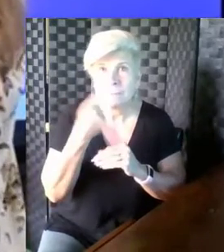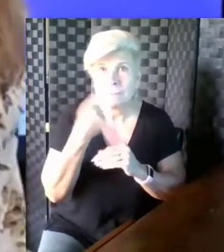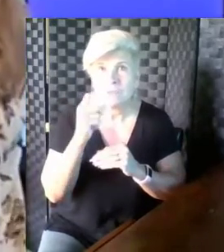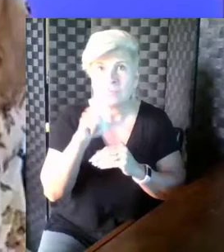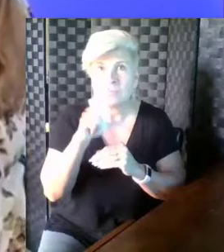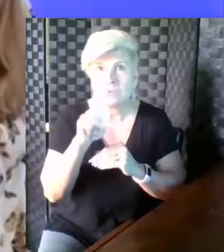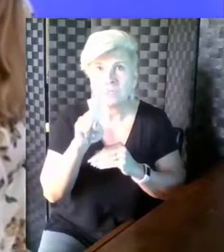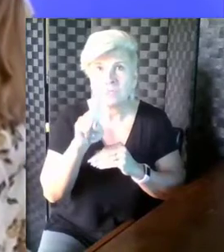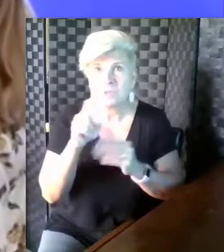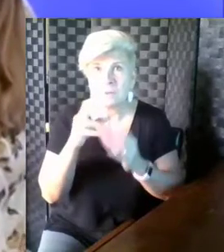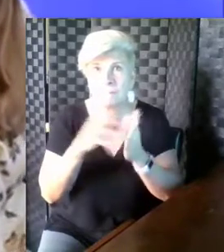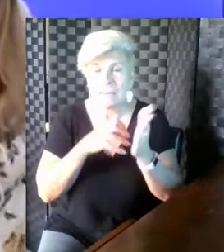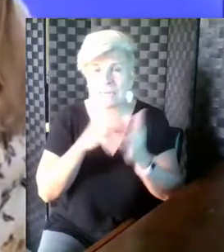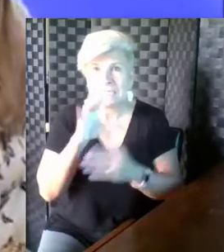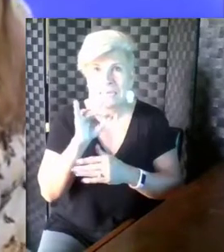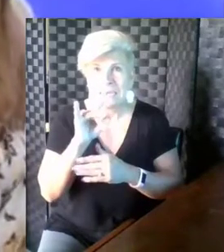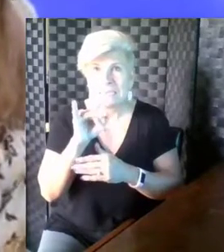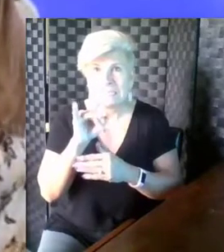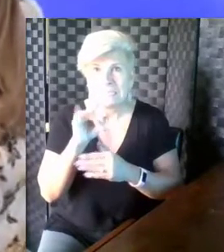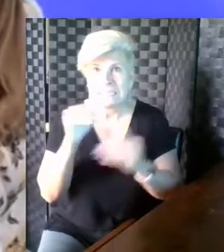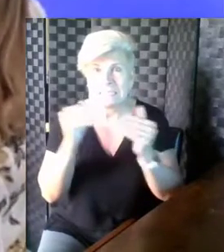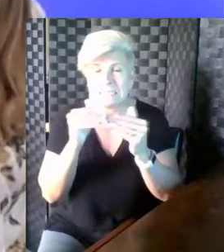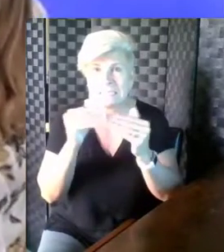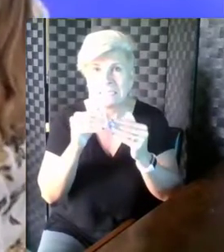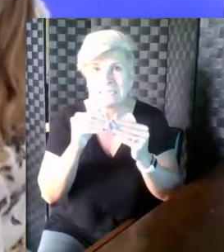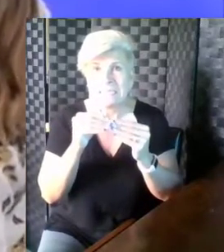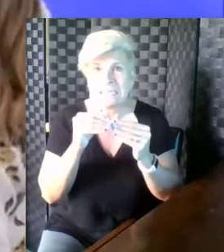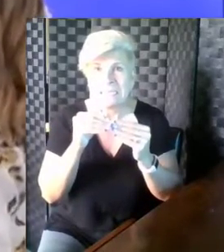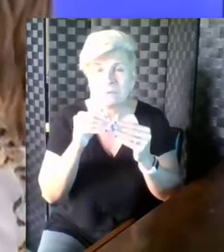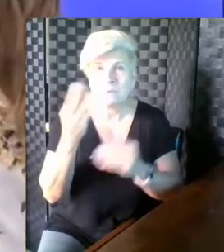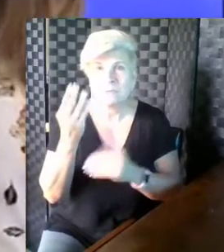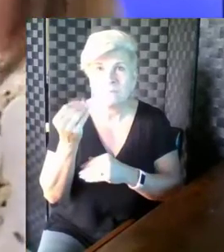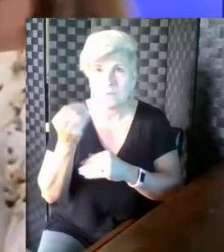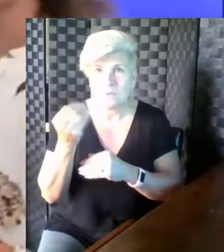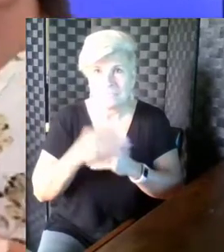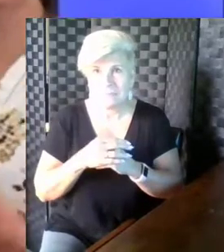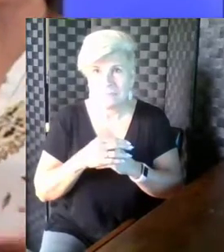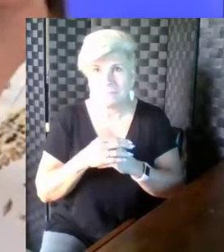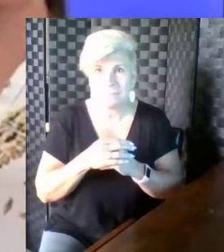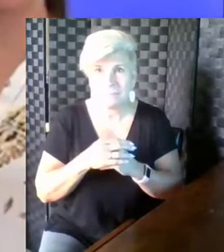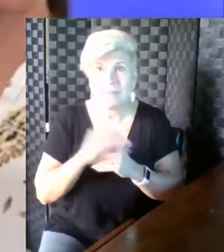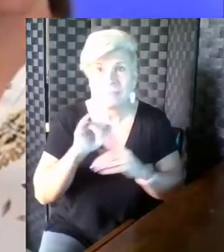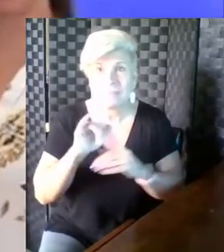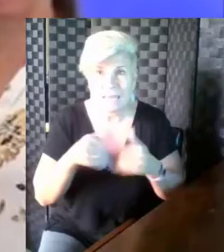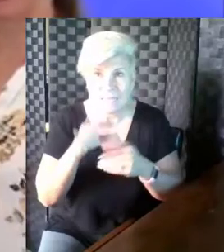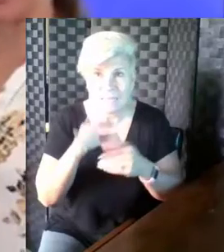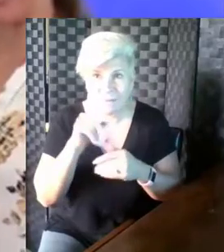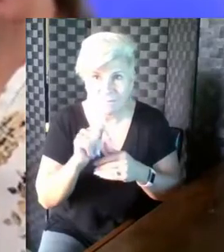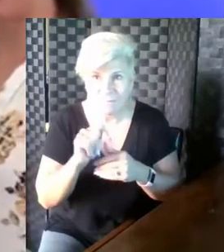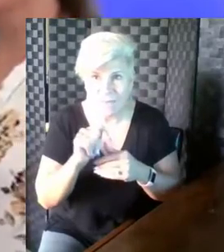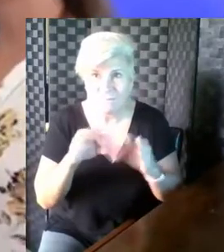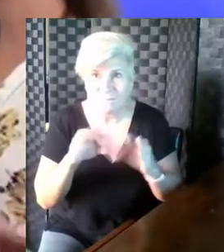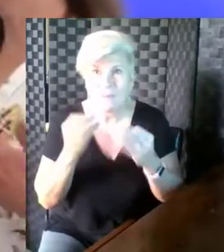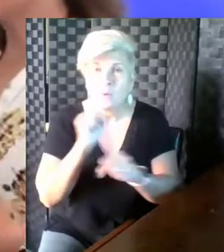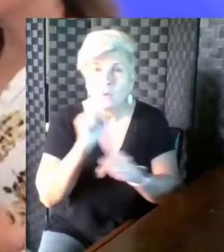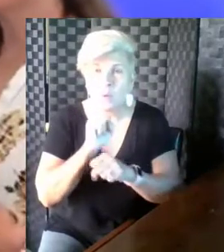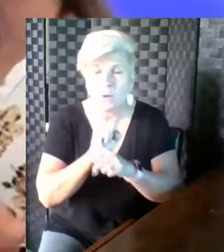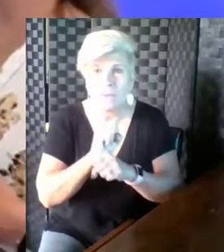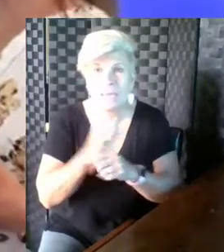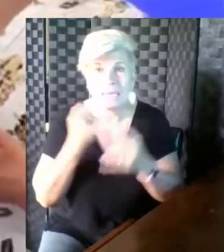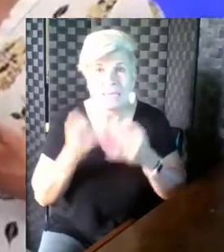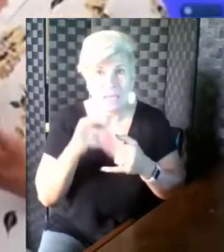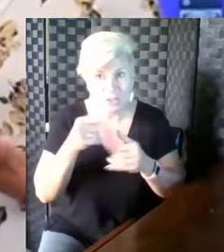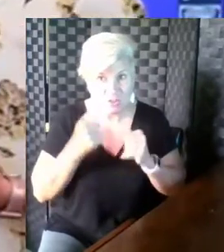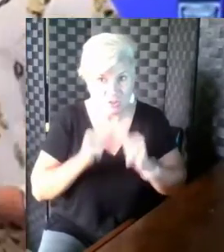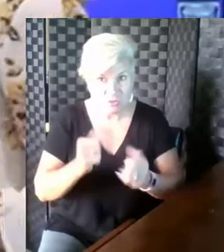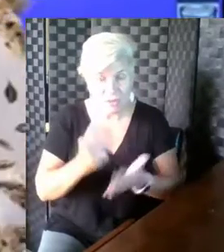because 32 minus 18 equals 14. That's how our fact families work today. This time